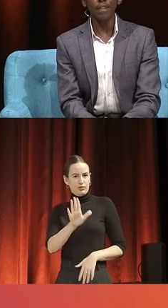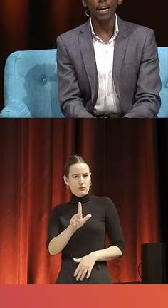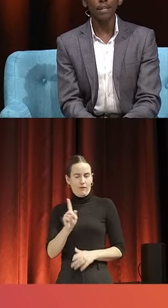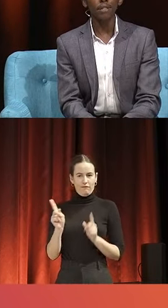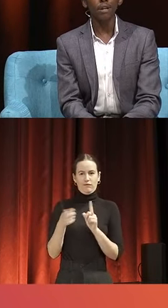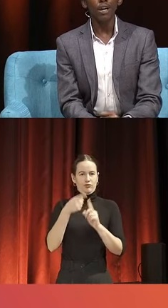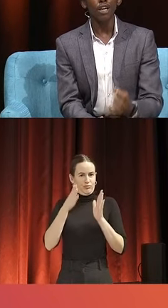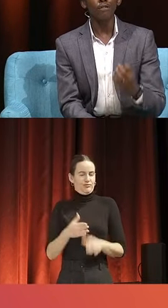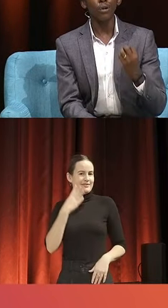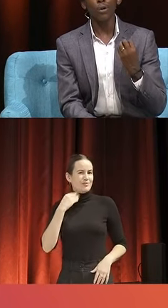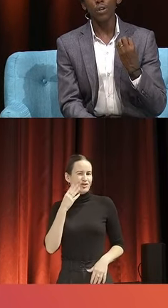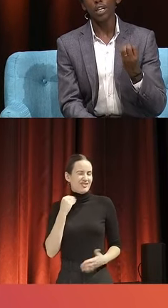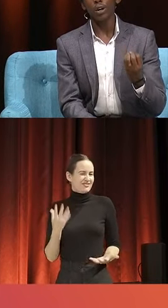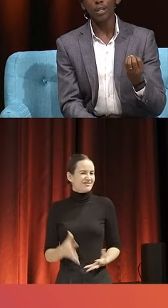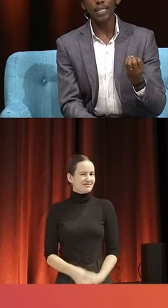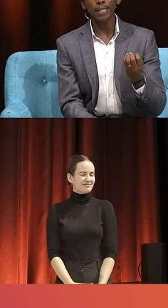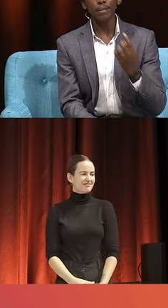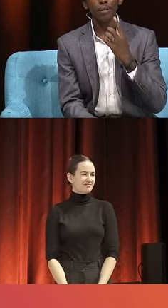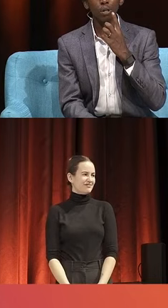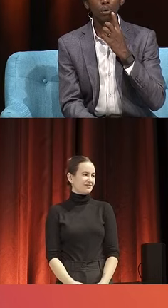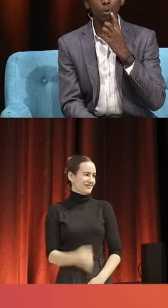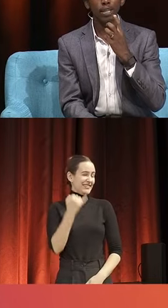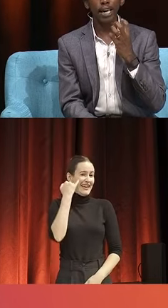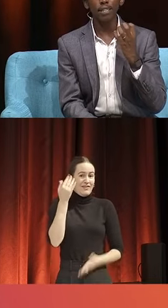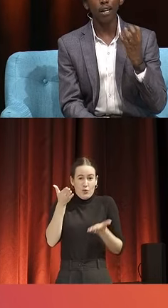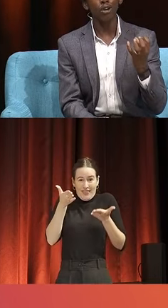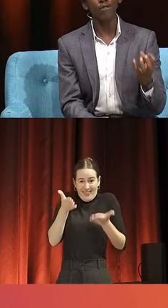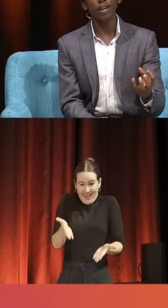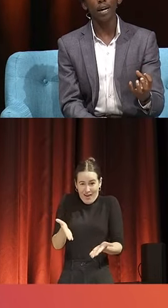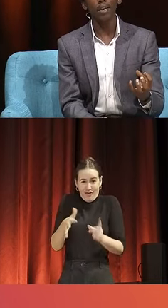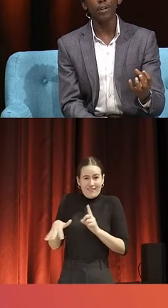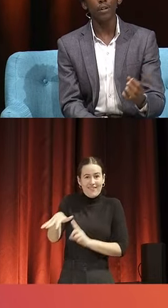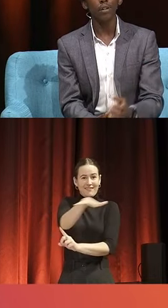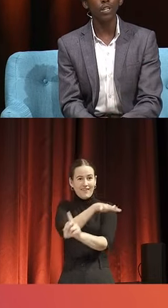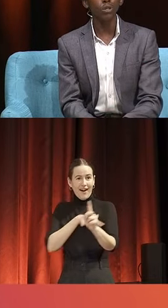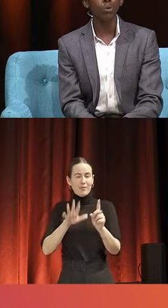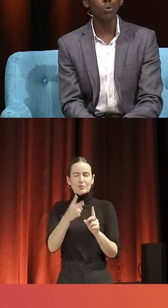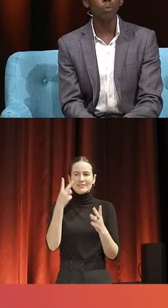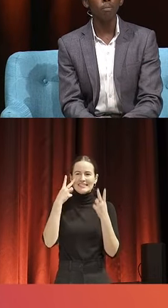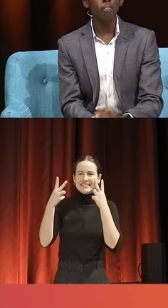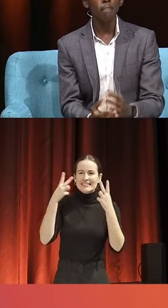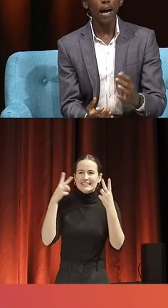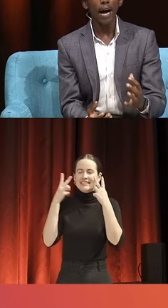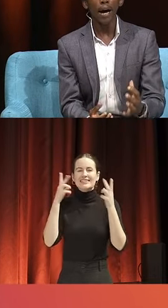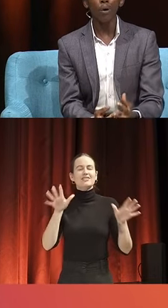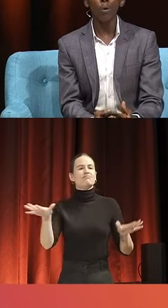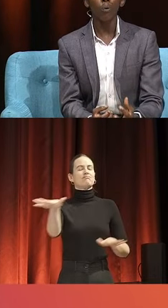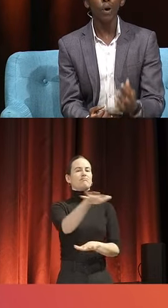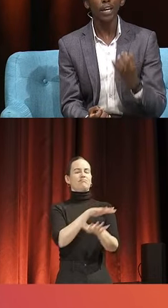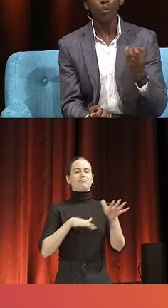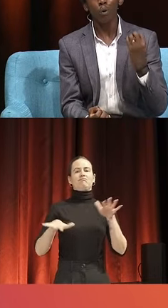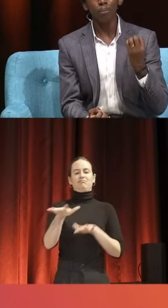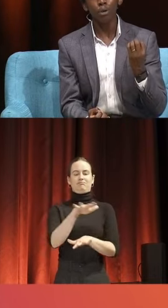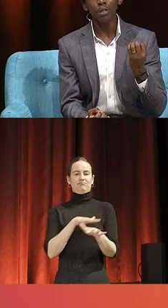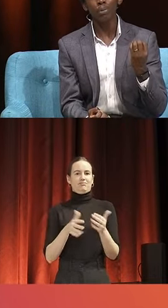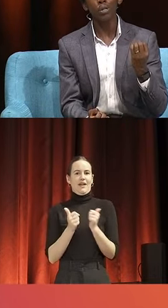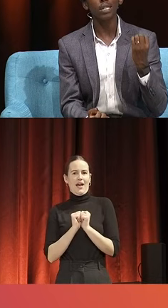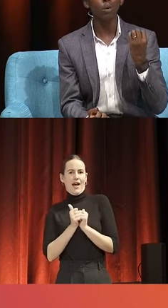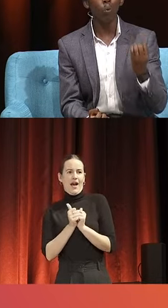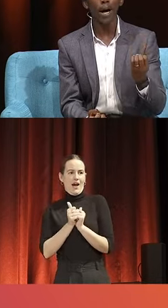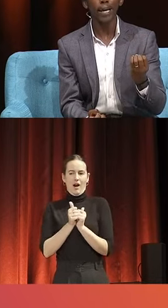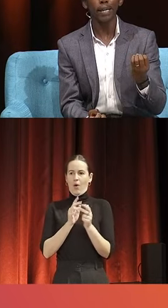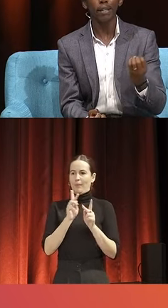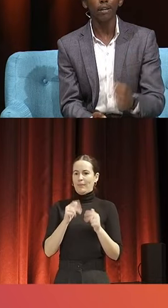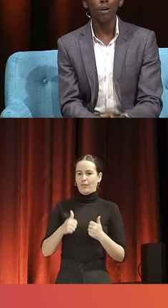believe that if you're in context, you will get a lot of color into how, and most